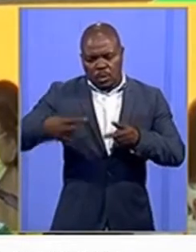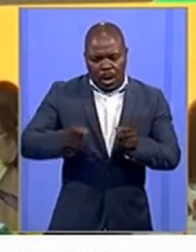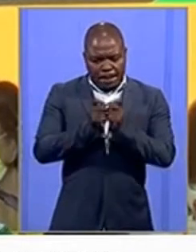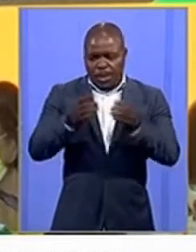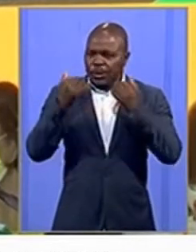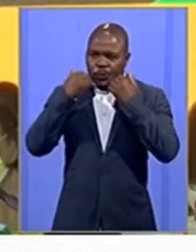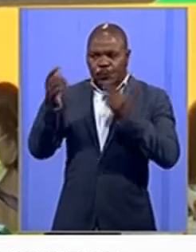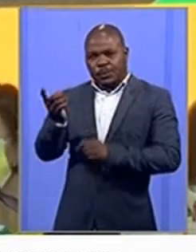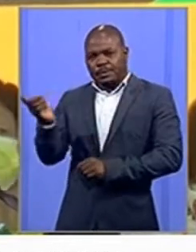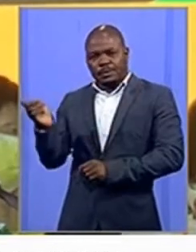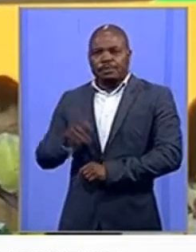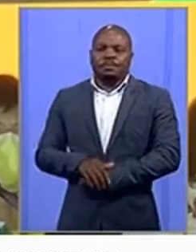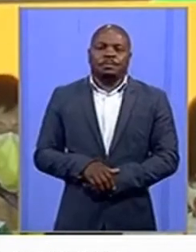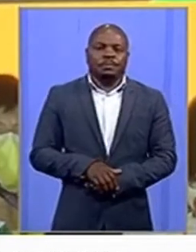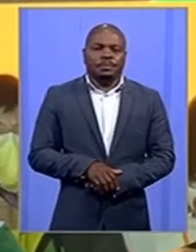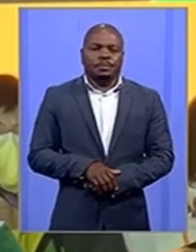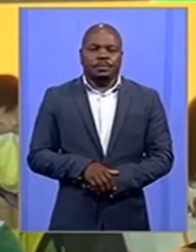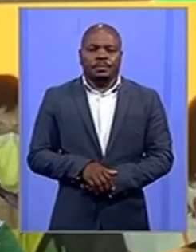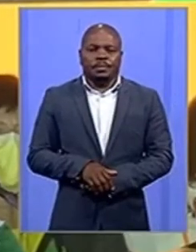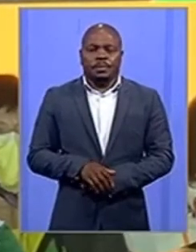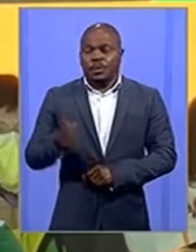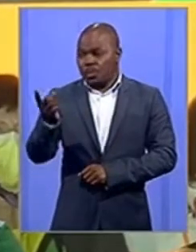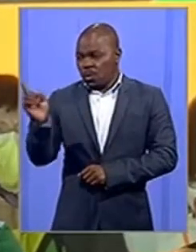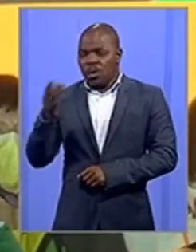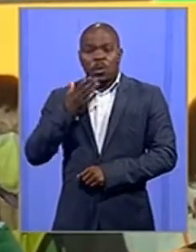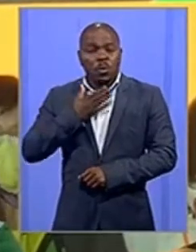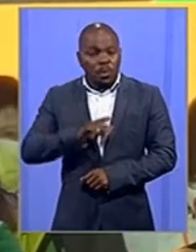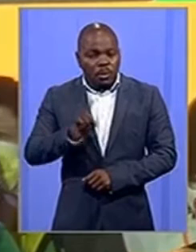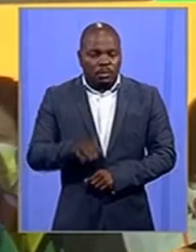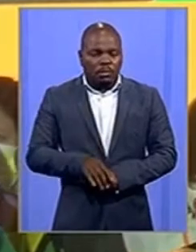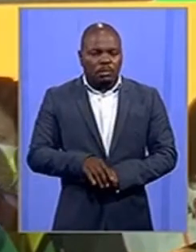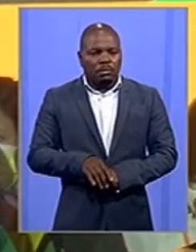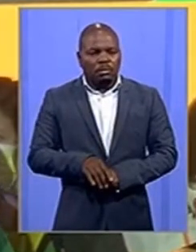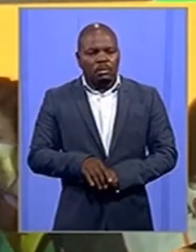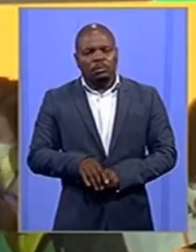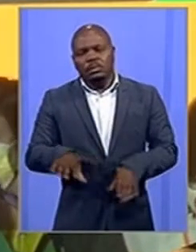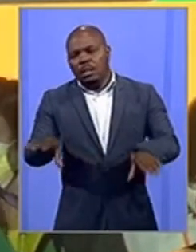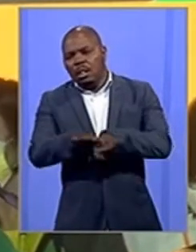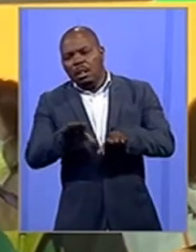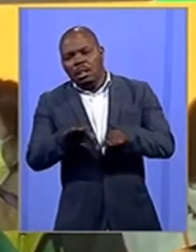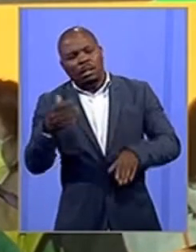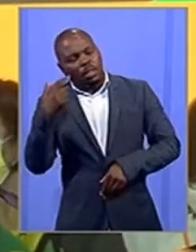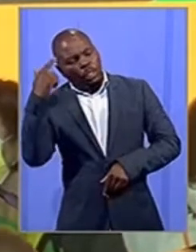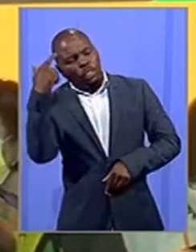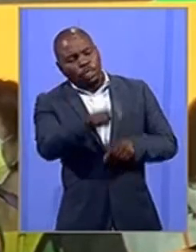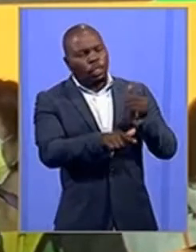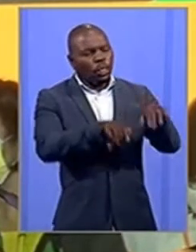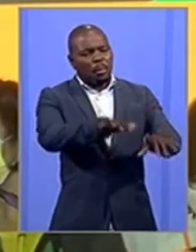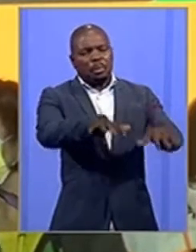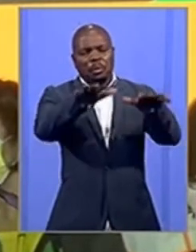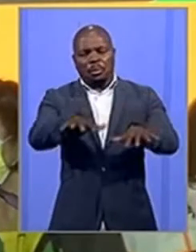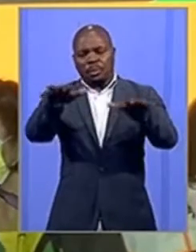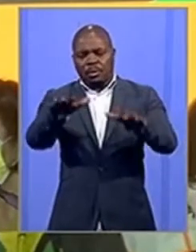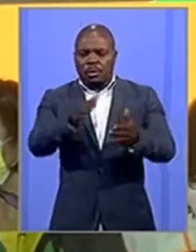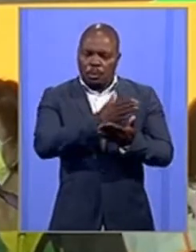their vehicles. They want illegal dumps removed